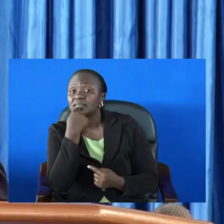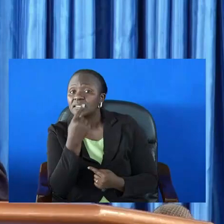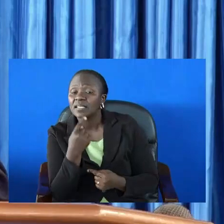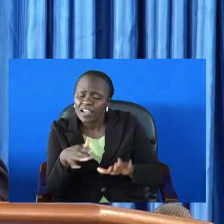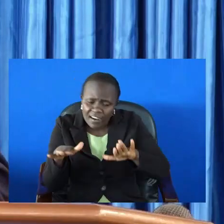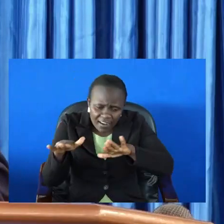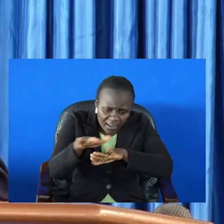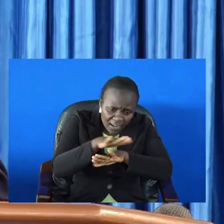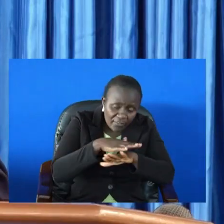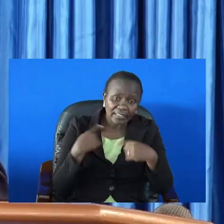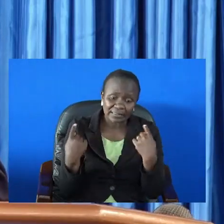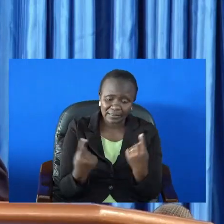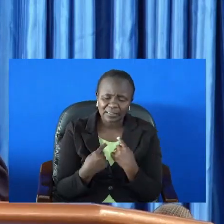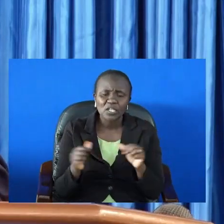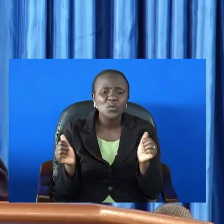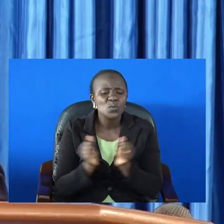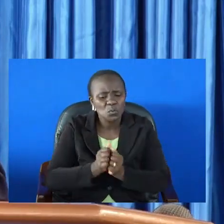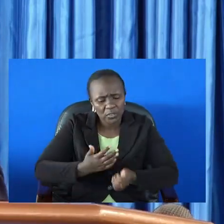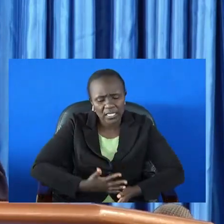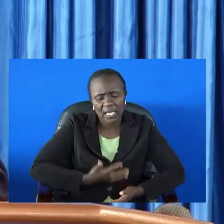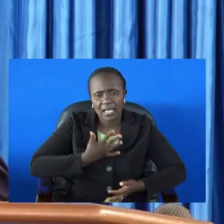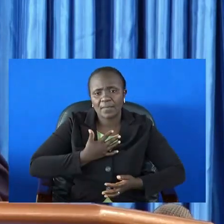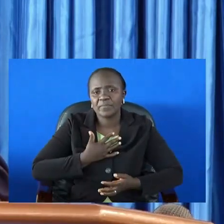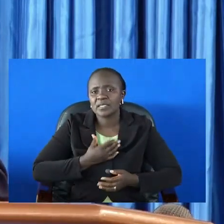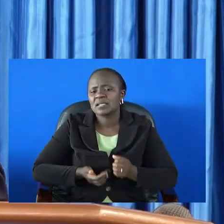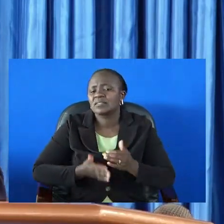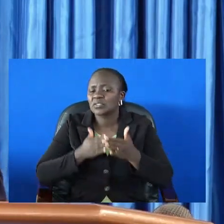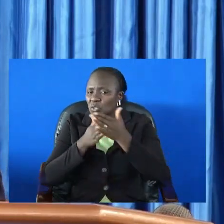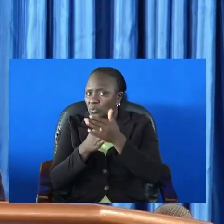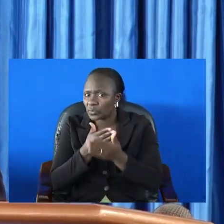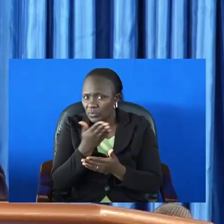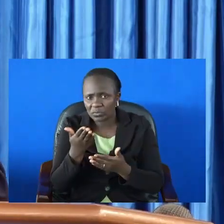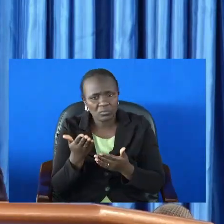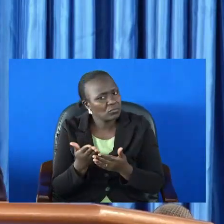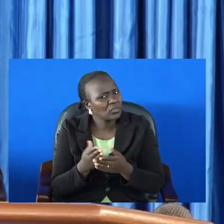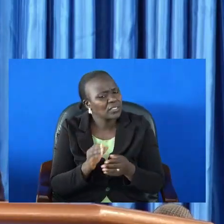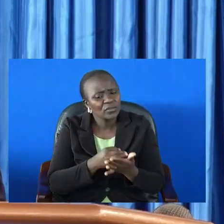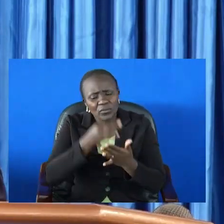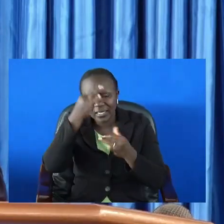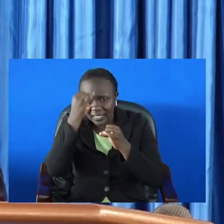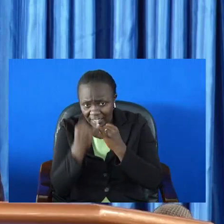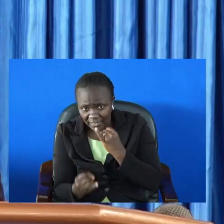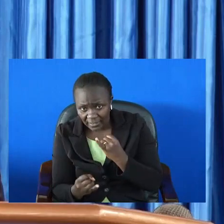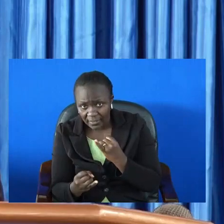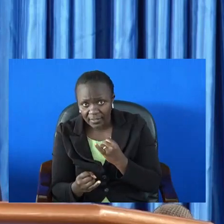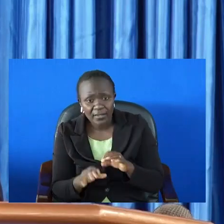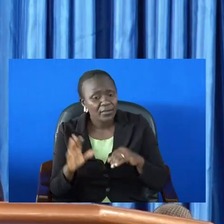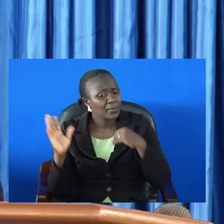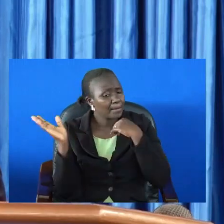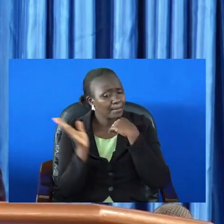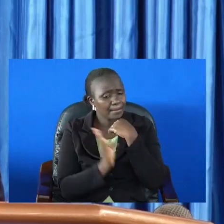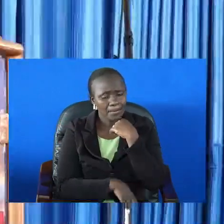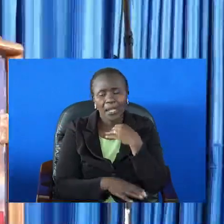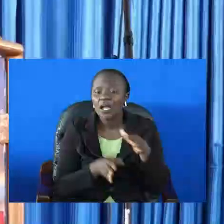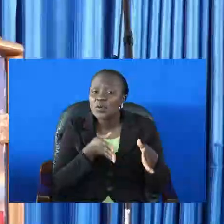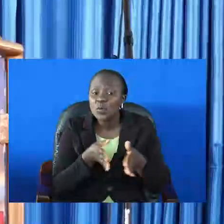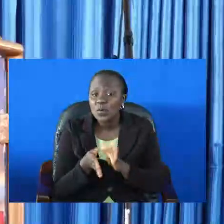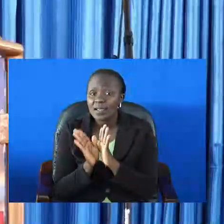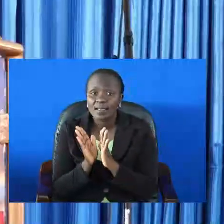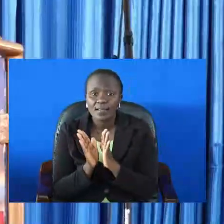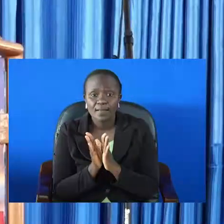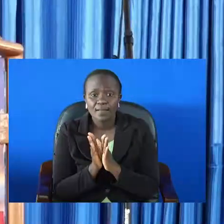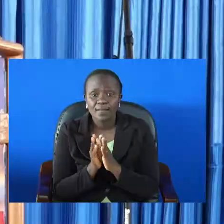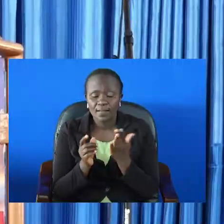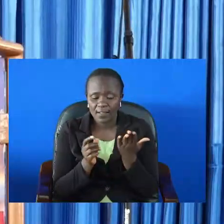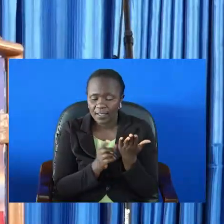covering your sin with anger will end in jeopardy, will end in a very wrong way.